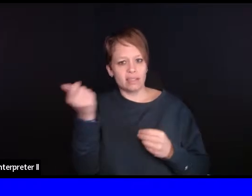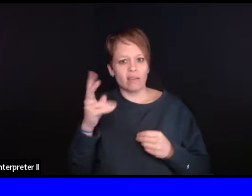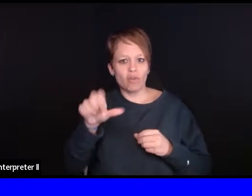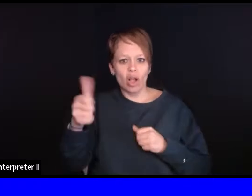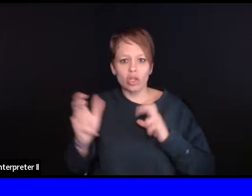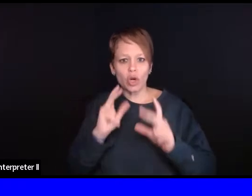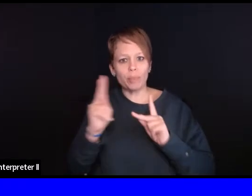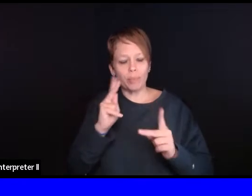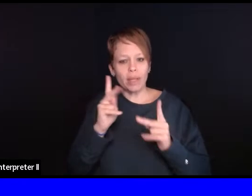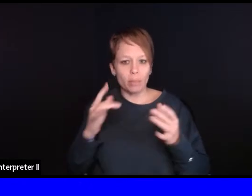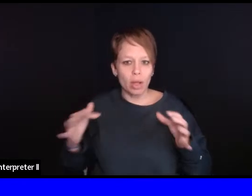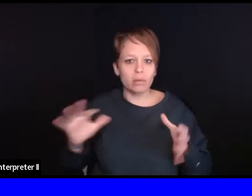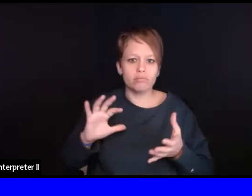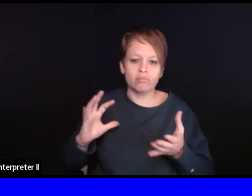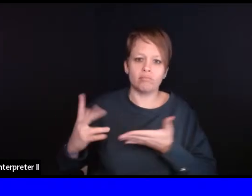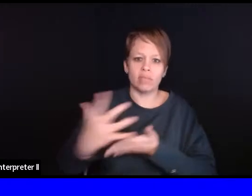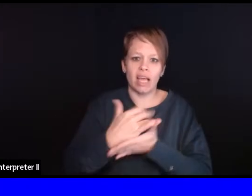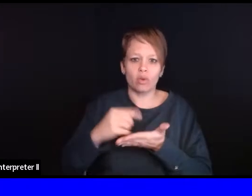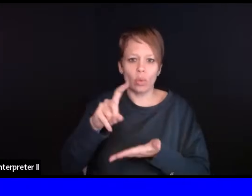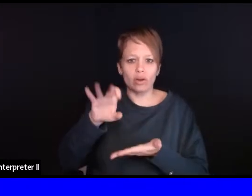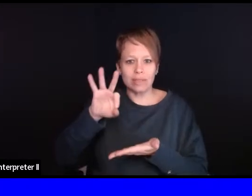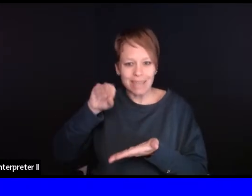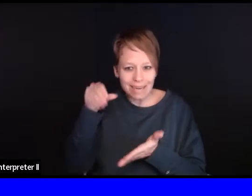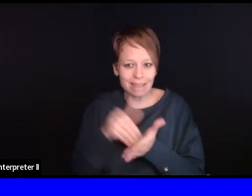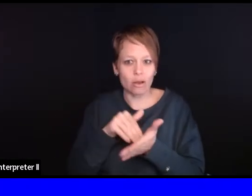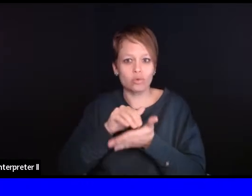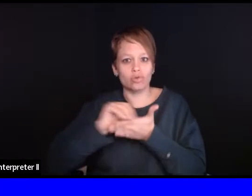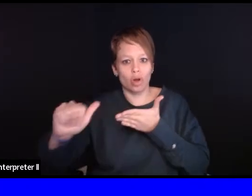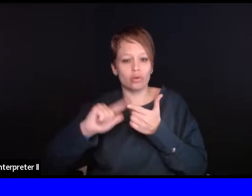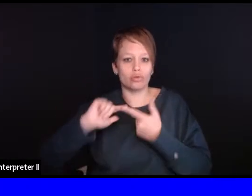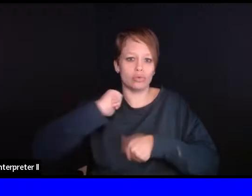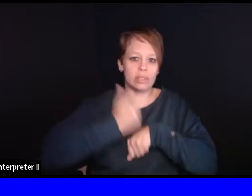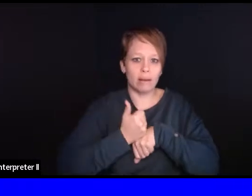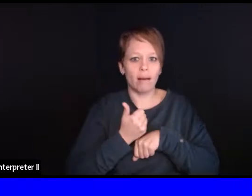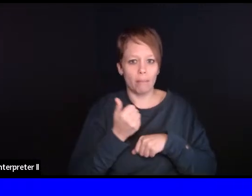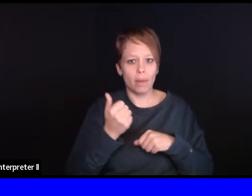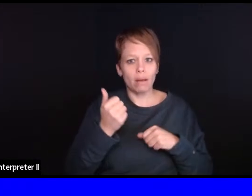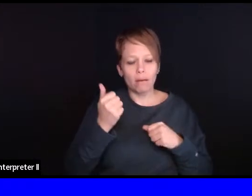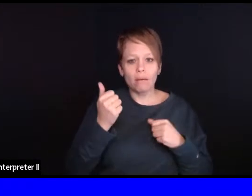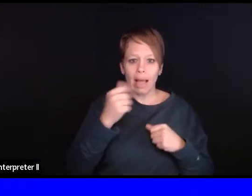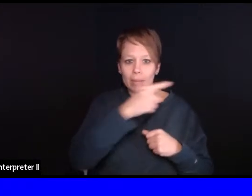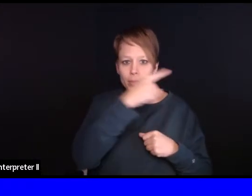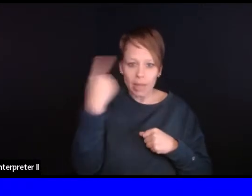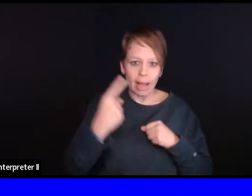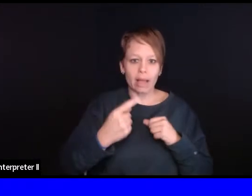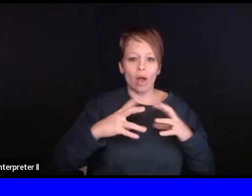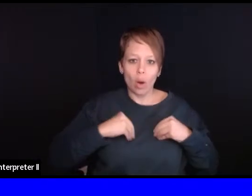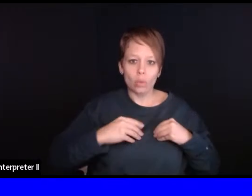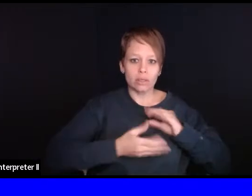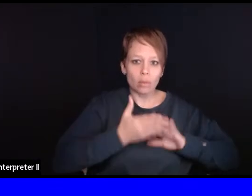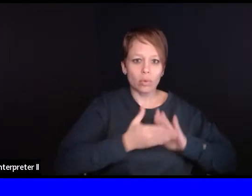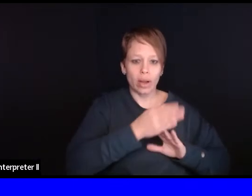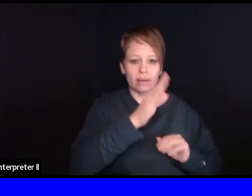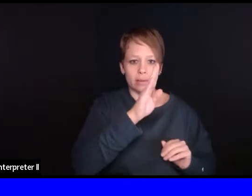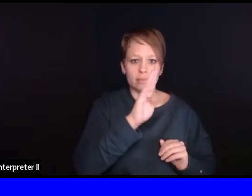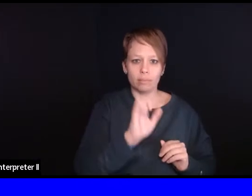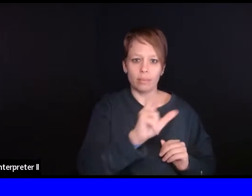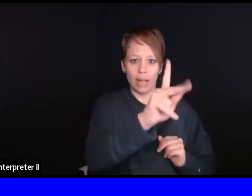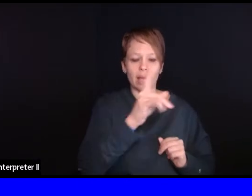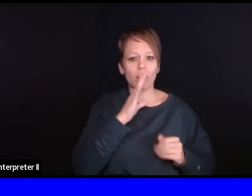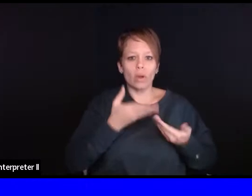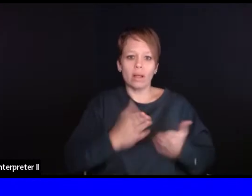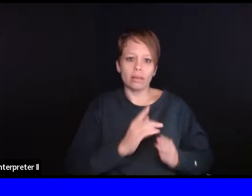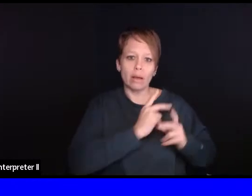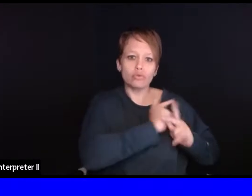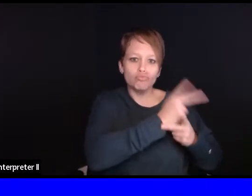the Industrial Bank of Washington, a Black-owned and operated bank. The bank would lend smaller amounts of money to Black Washingtonians to build